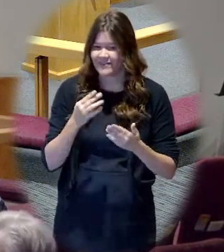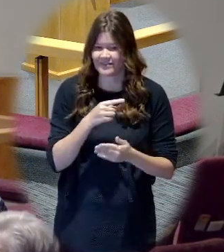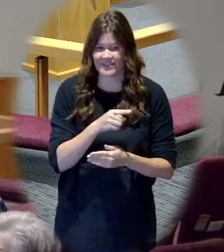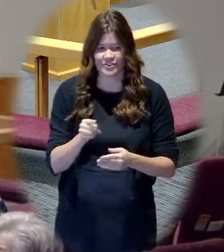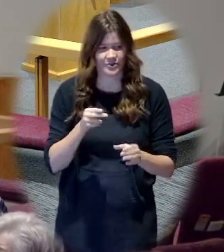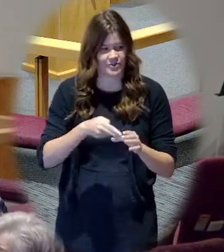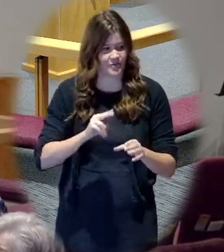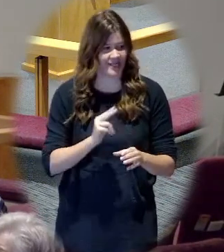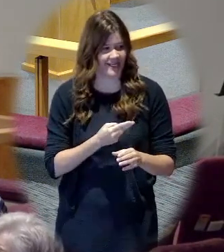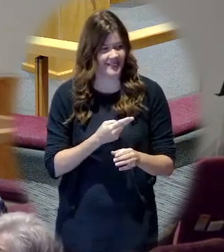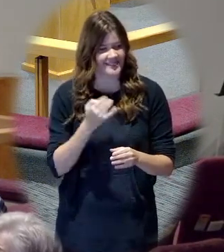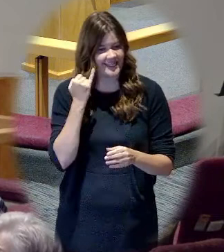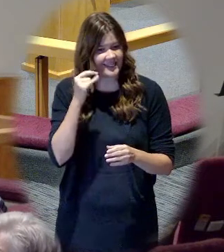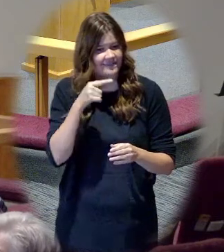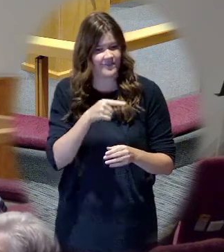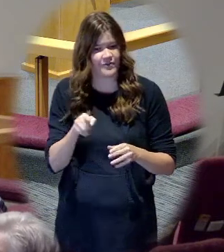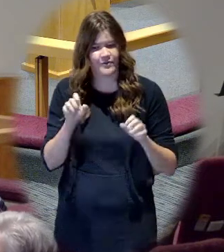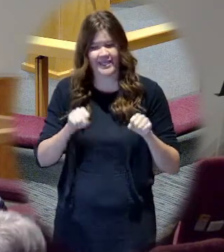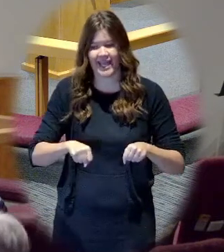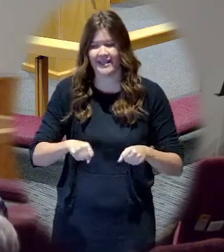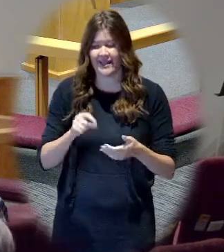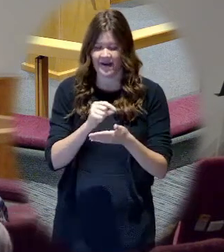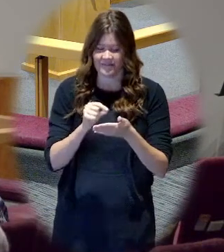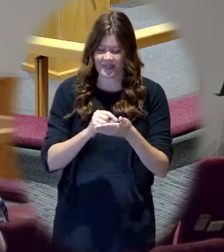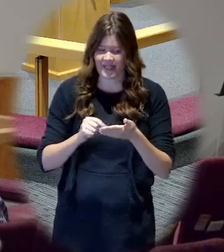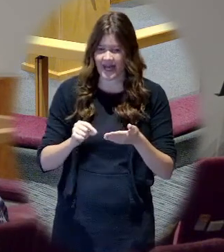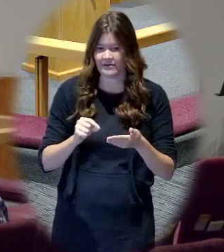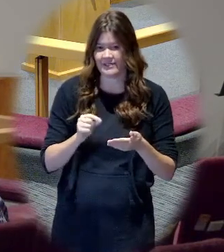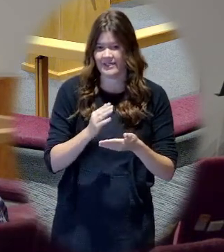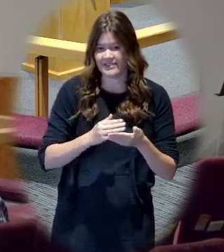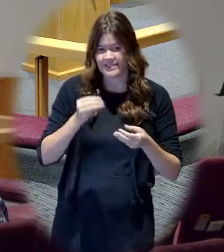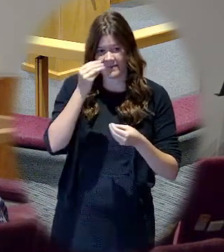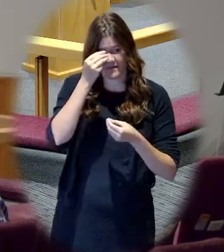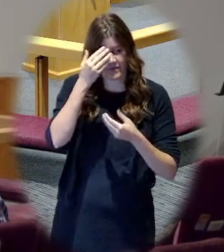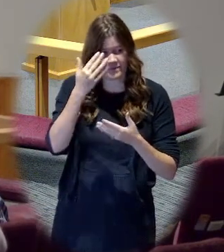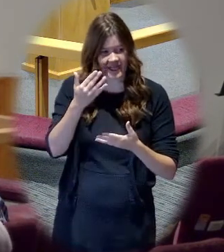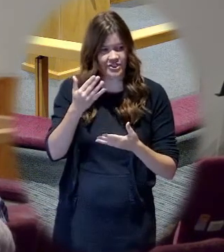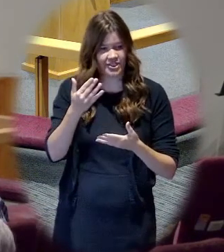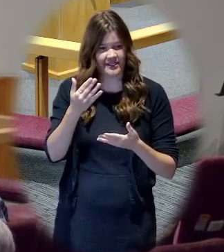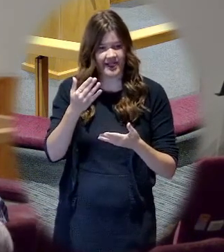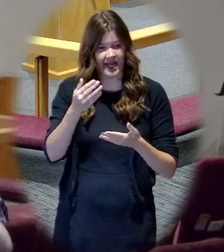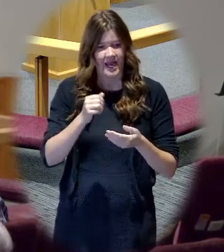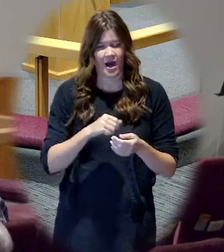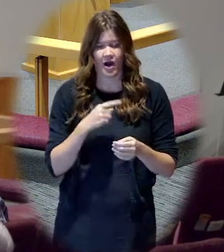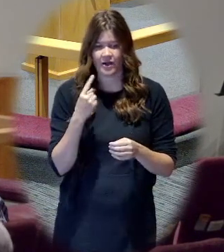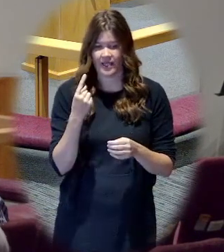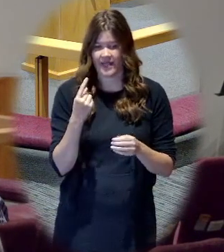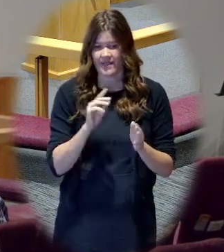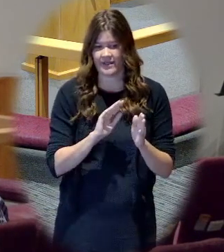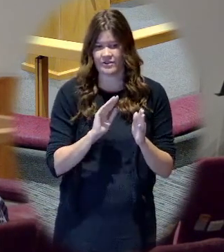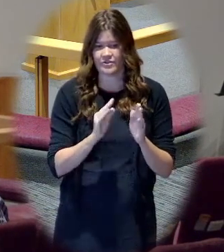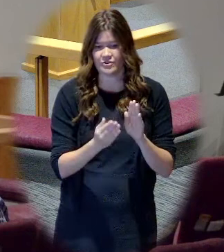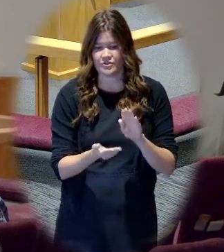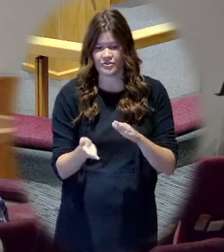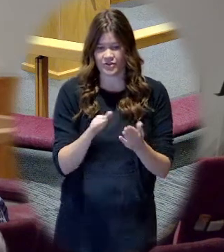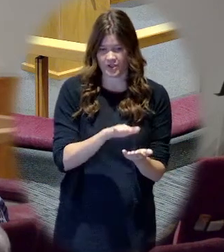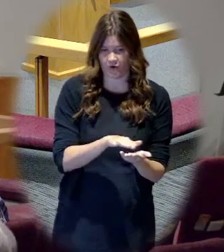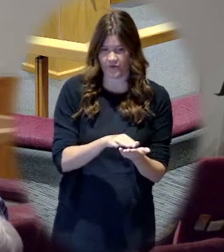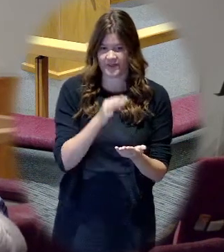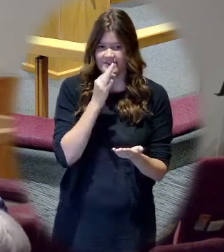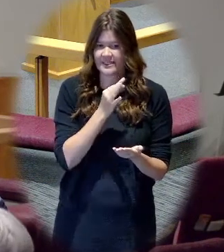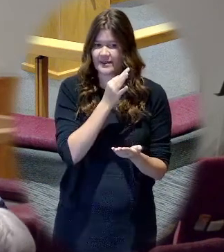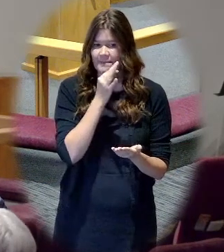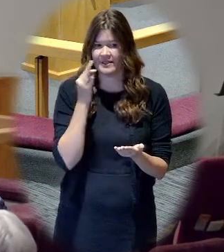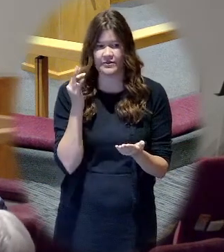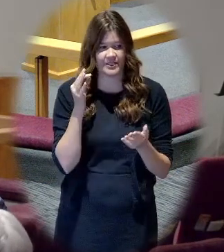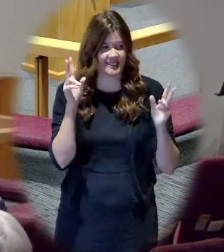mind sharing some information, and then on the other side, there is our communion statement and